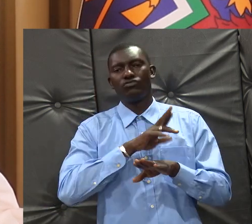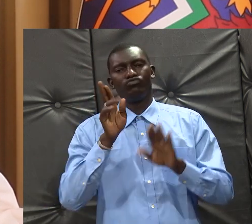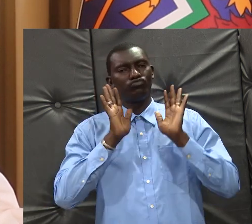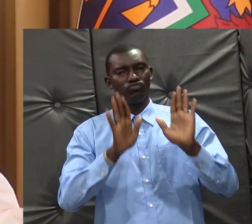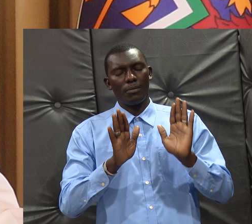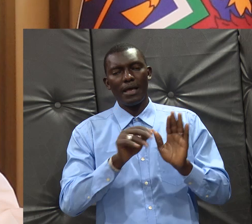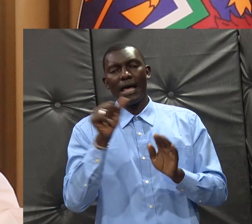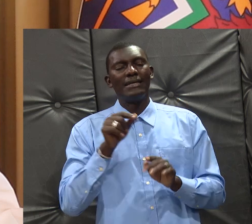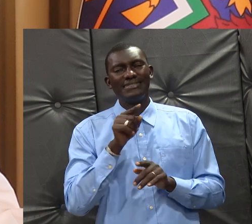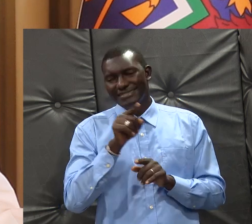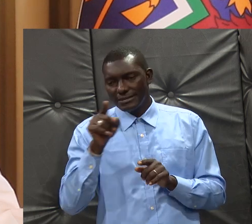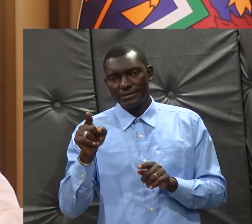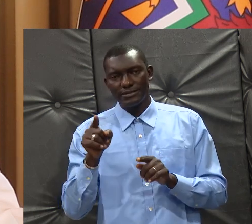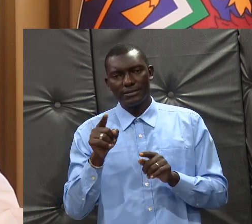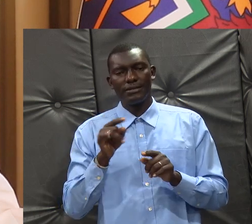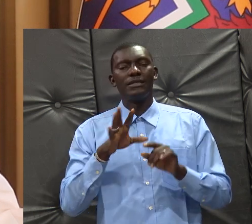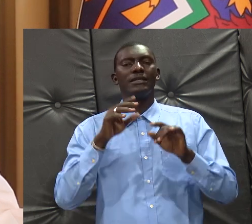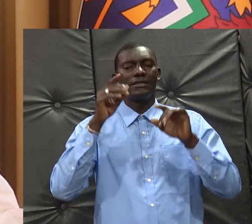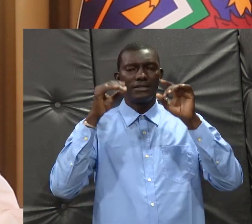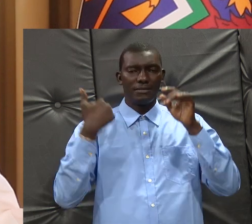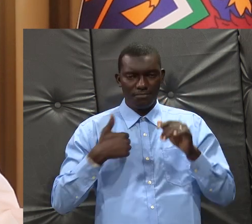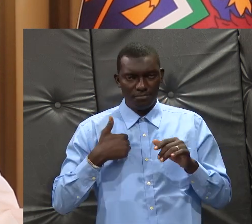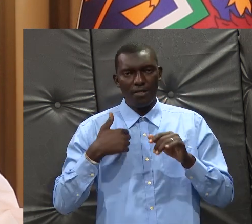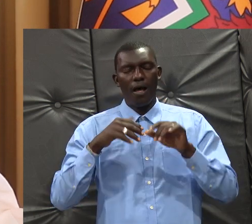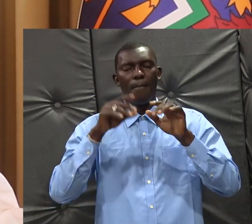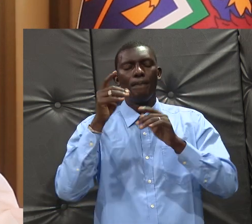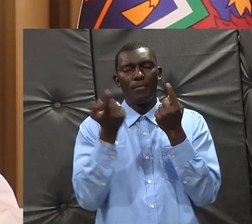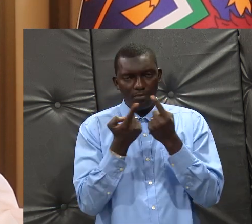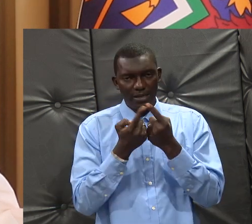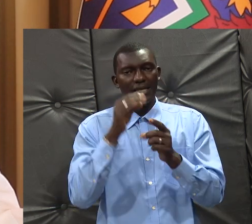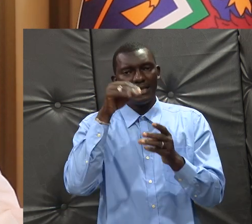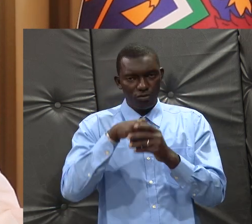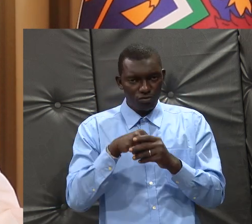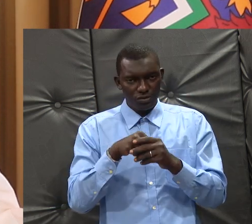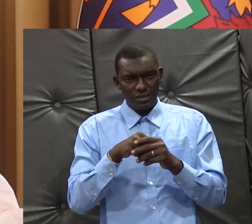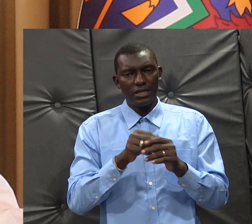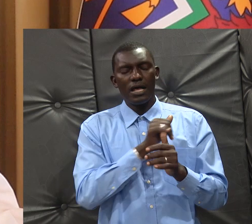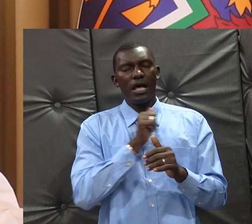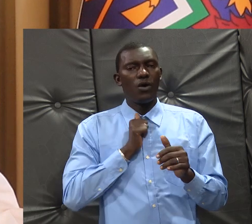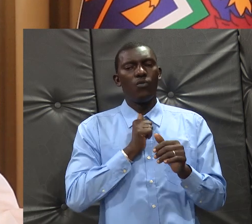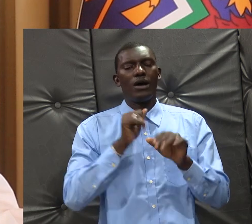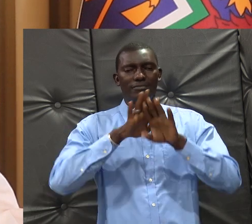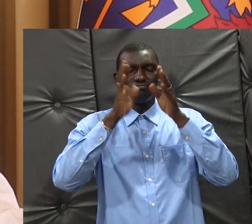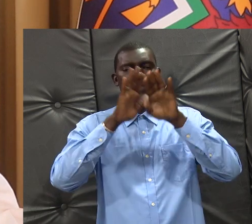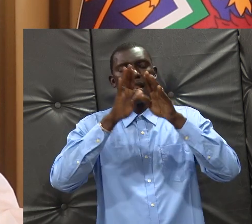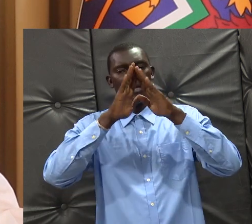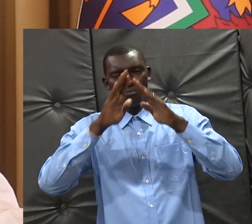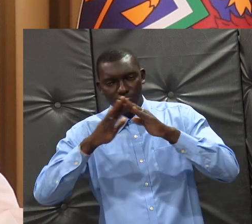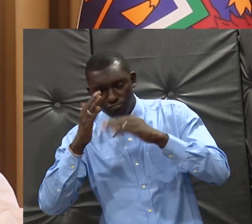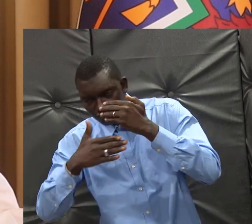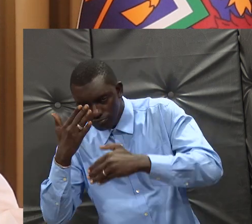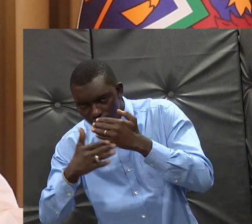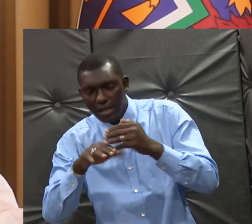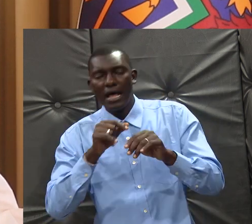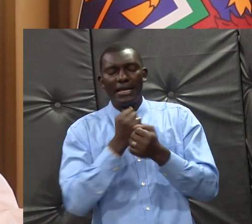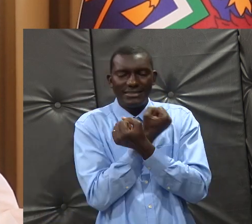property, including our infrastructure, are safe, utilized properly, and protected